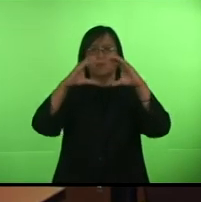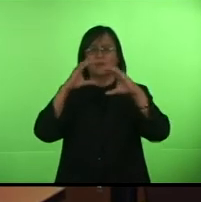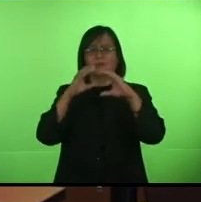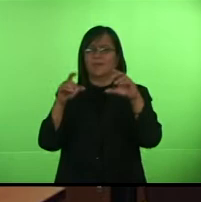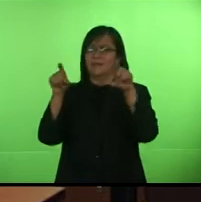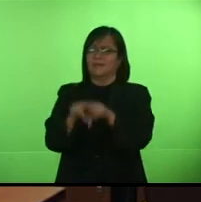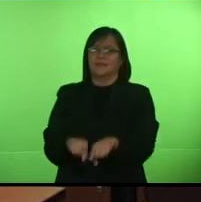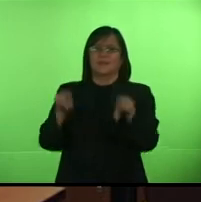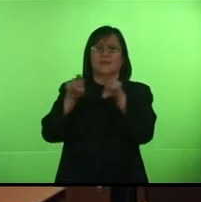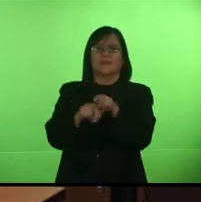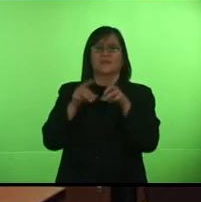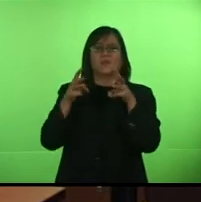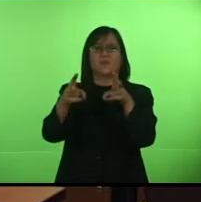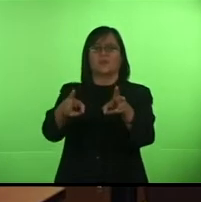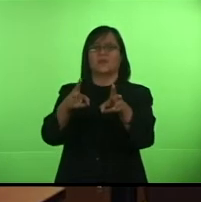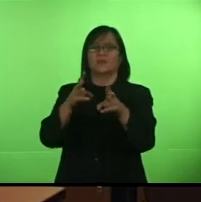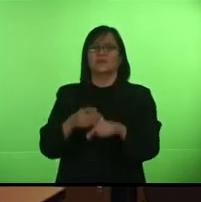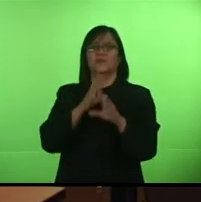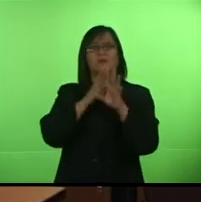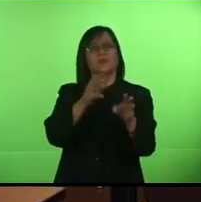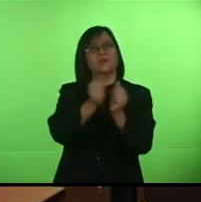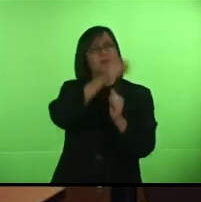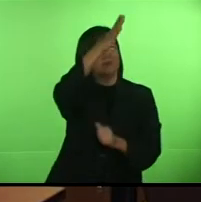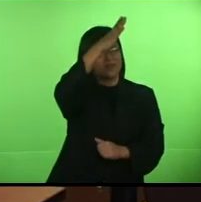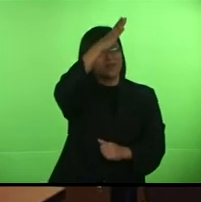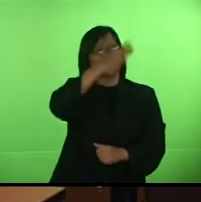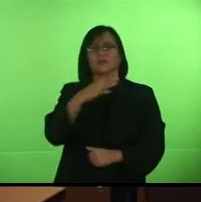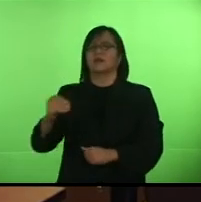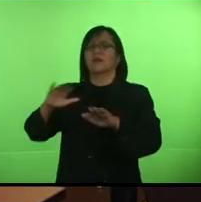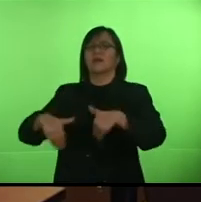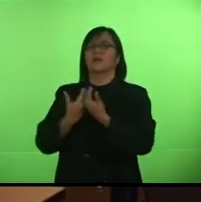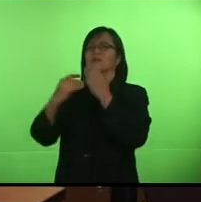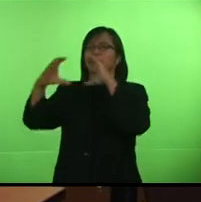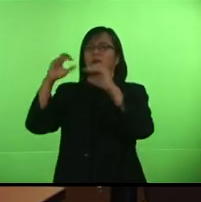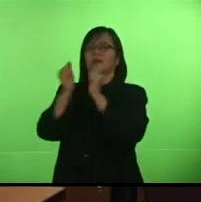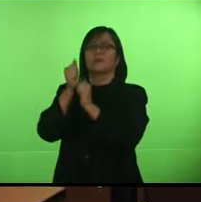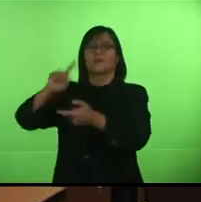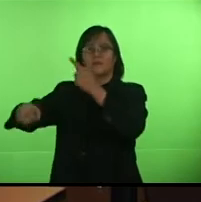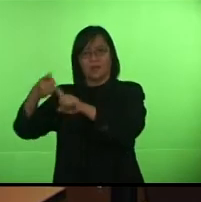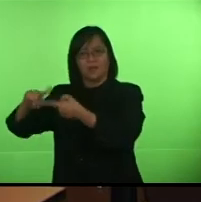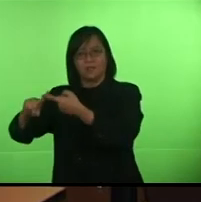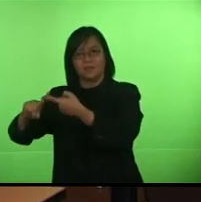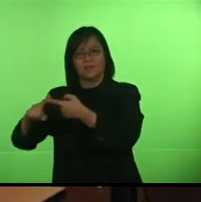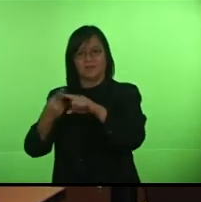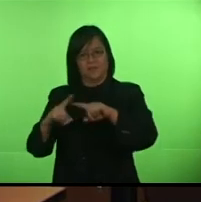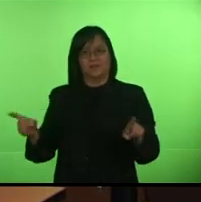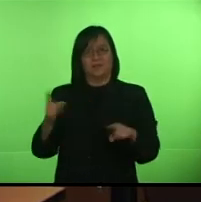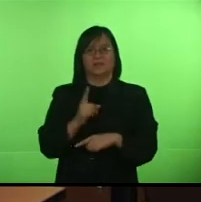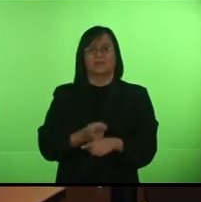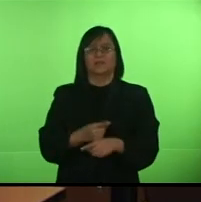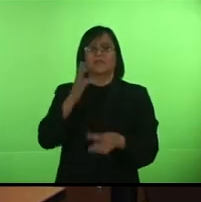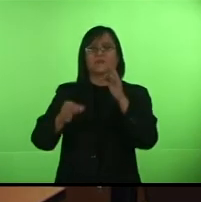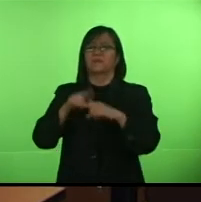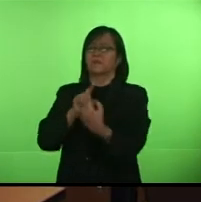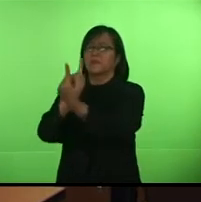communicate the same way as how you communicate to your father and how you communicate to your friends.